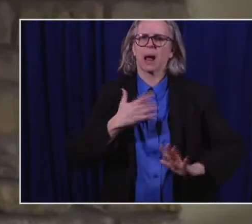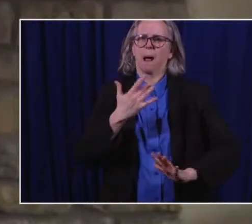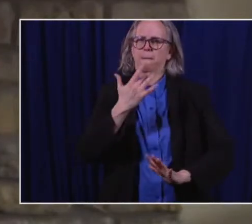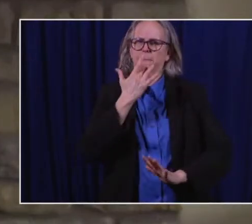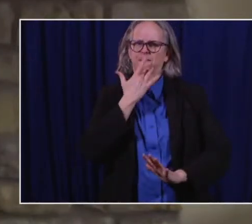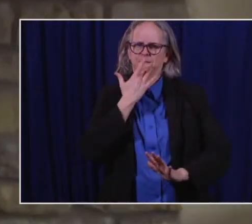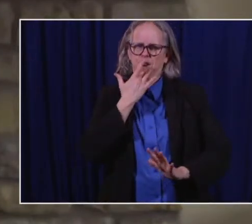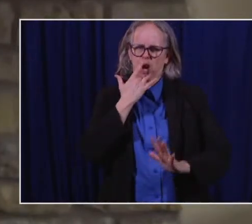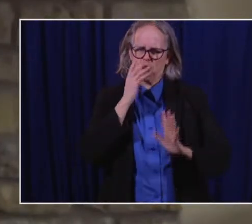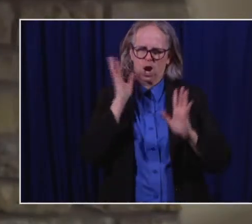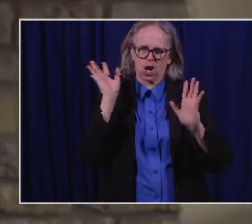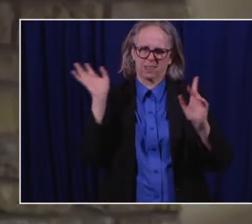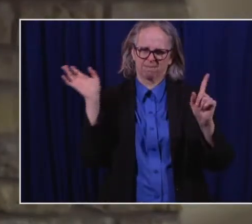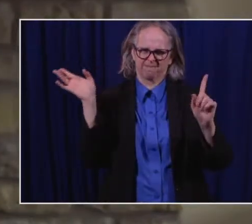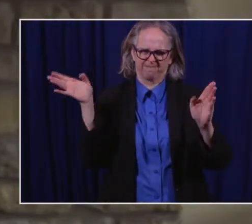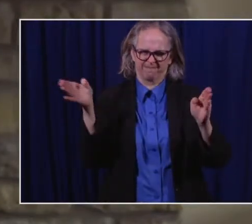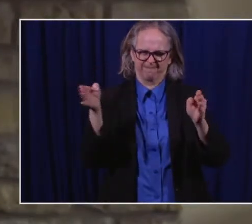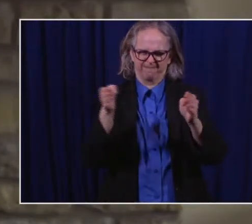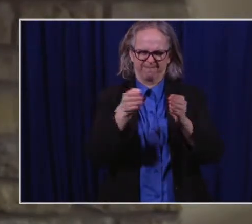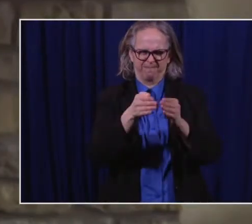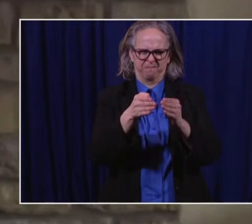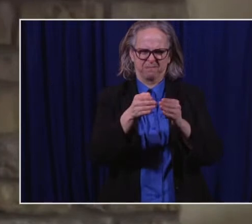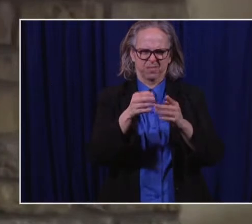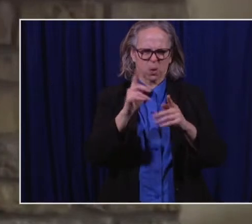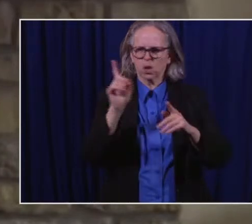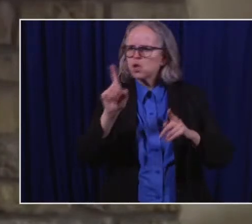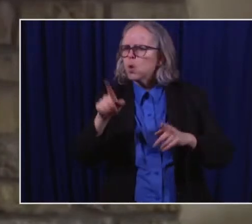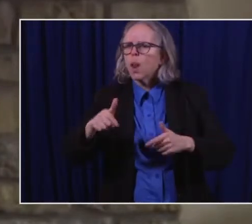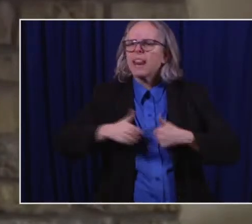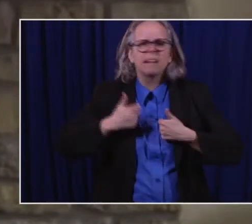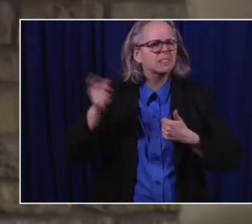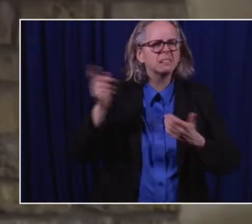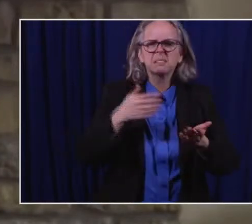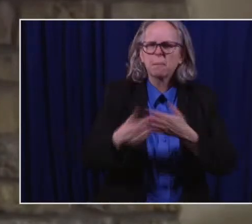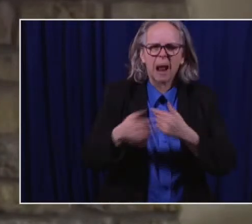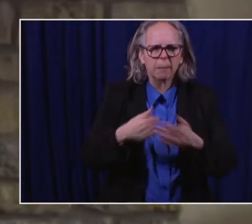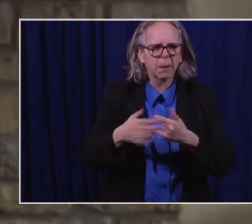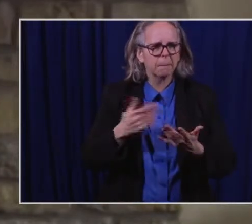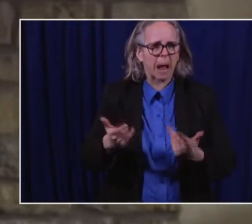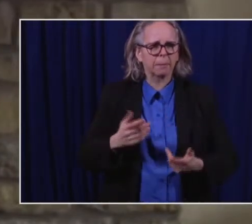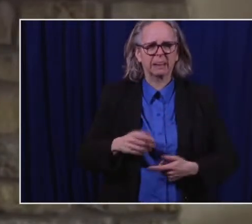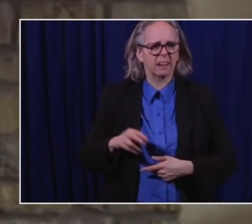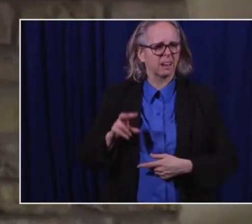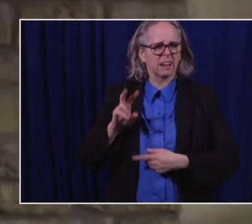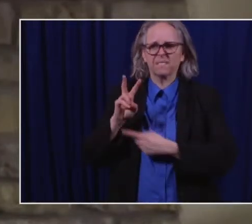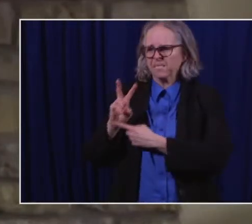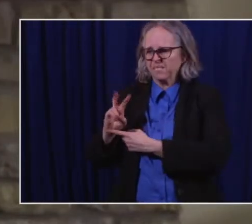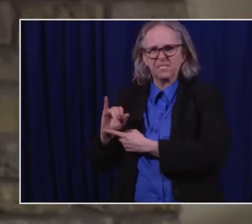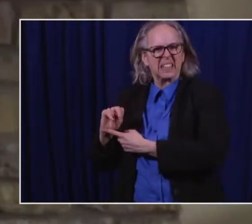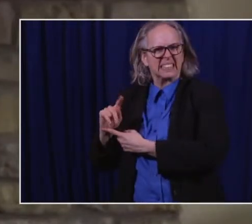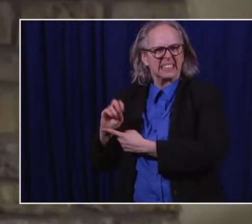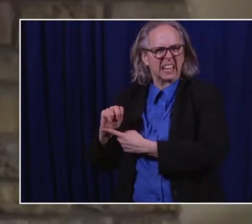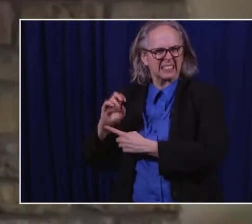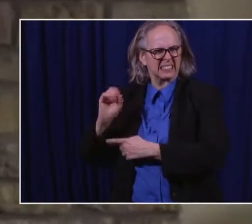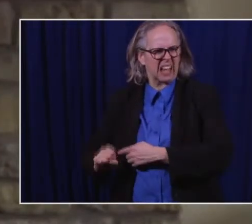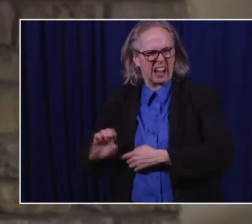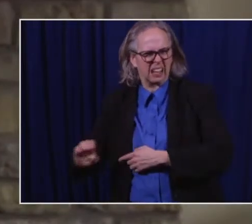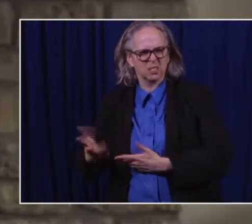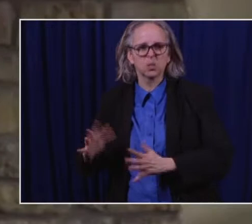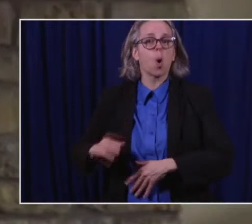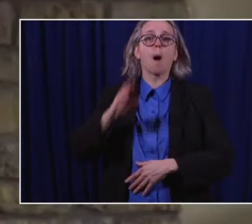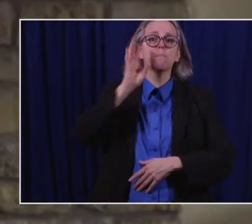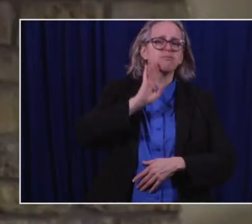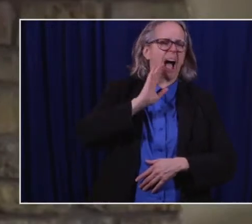whether you're in Mercer County or in Vinton County, Brown County, wherever you live, that you've got in your